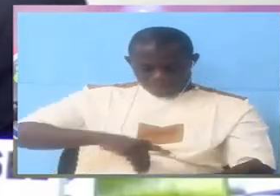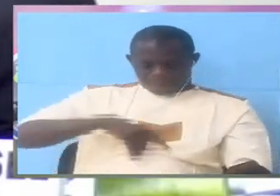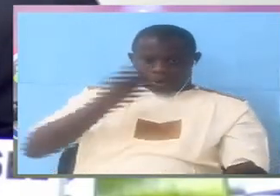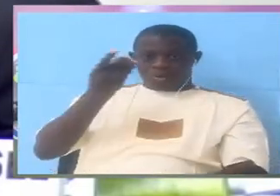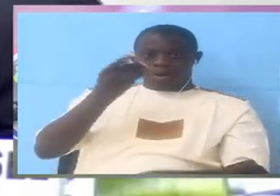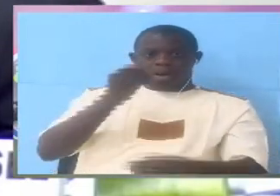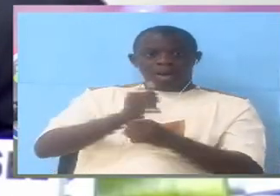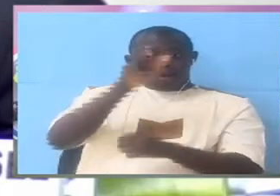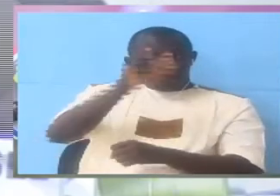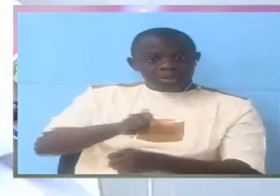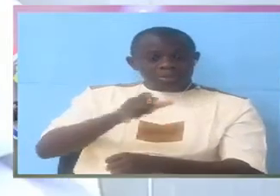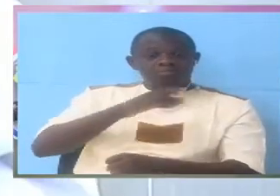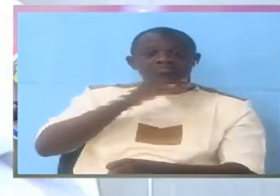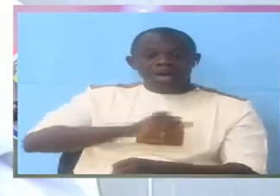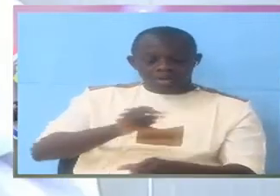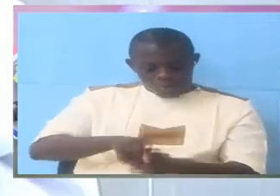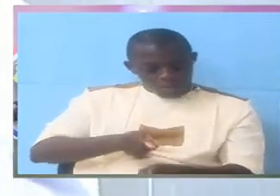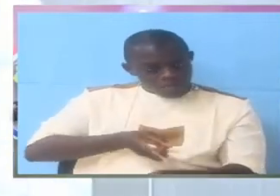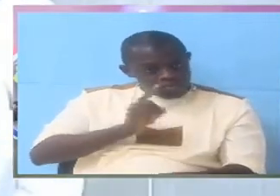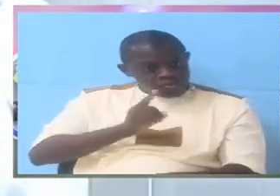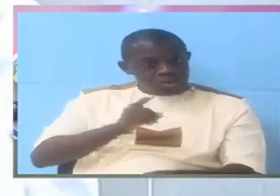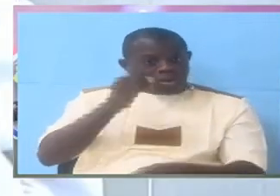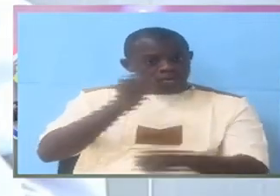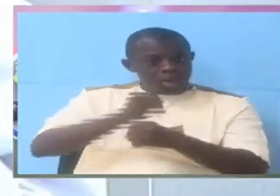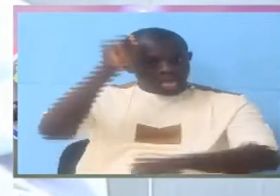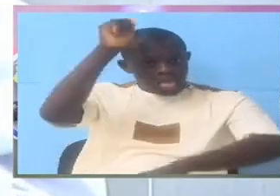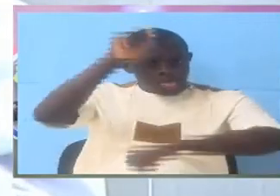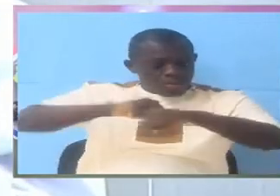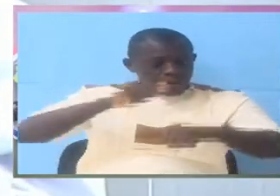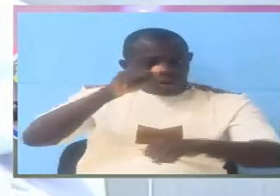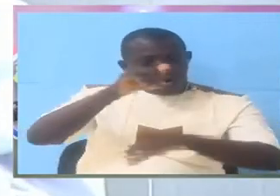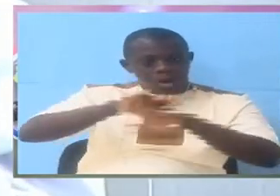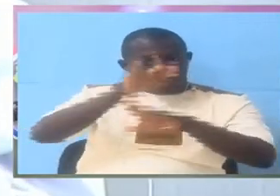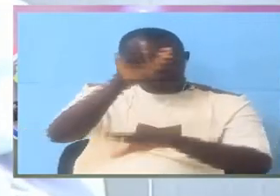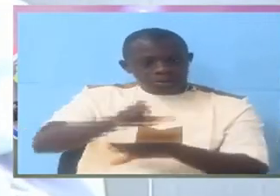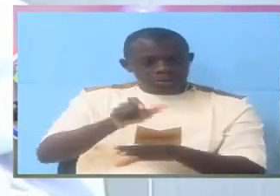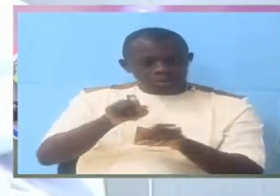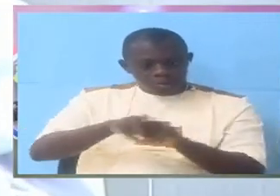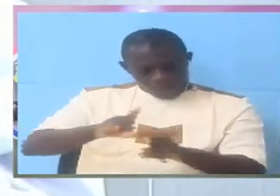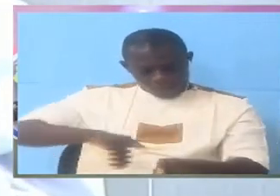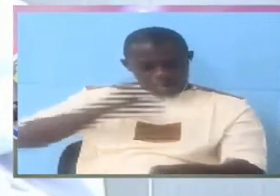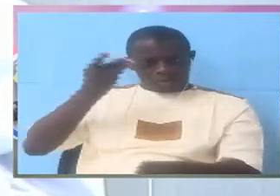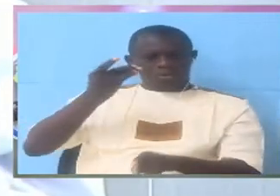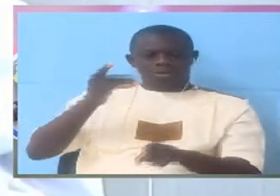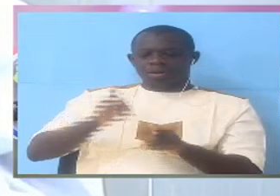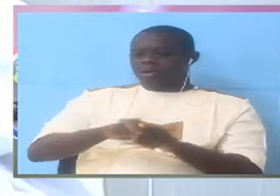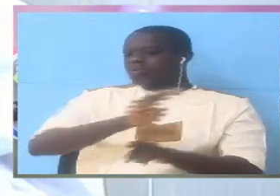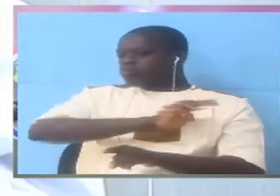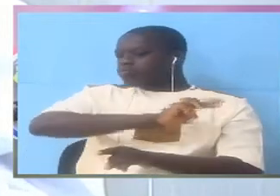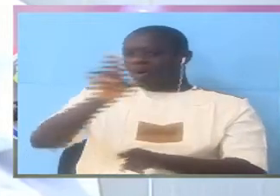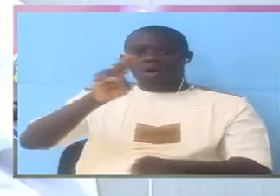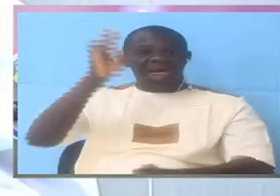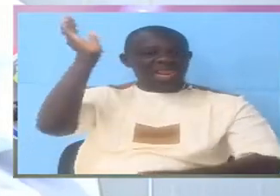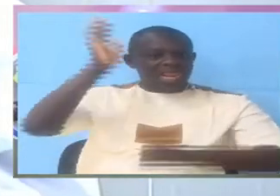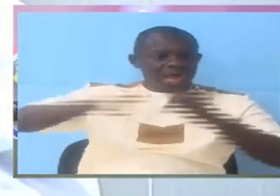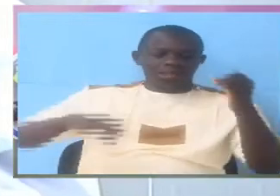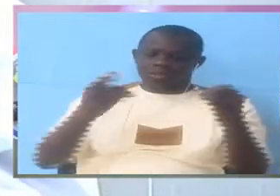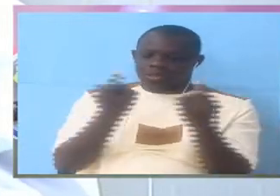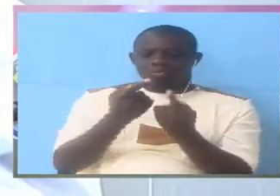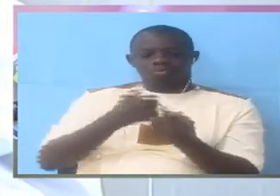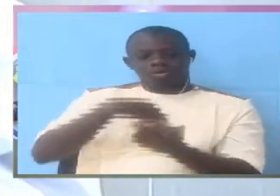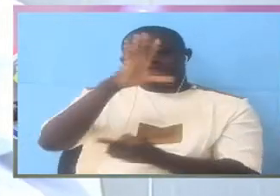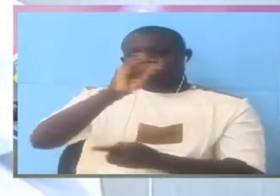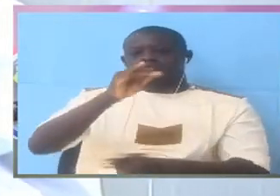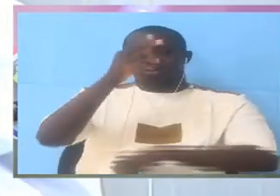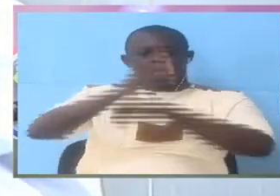man's genitals? Oh, you be lying. That's the last thing I ever think of. Exactly. You would not be proud of that. That's the last. Look, it's